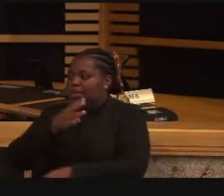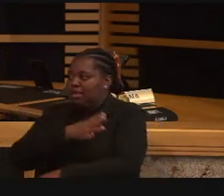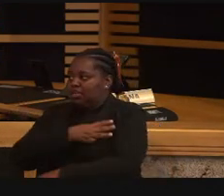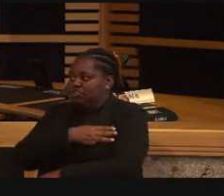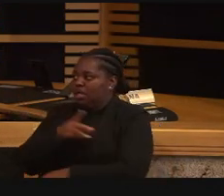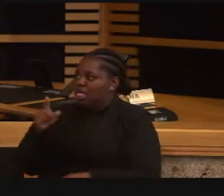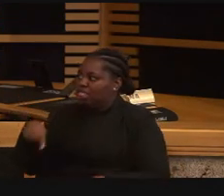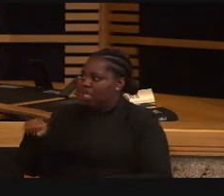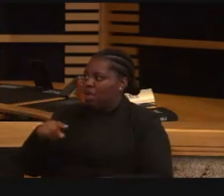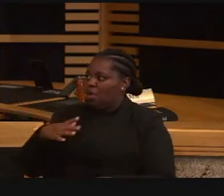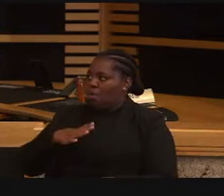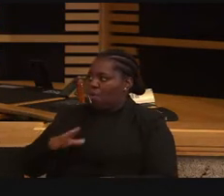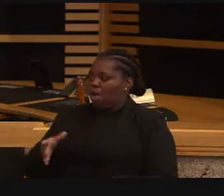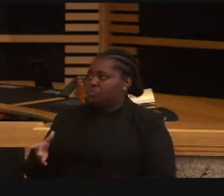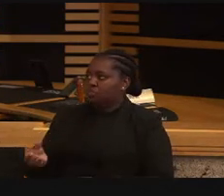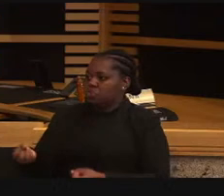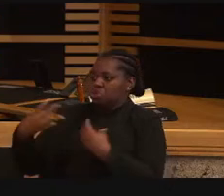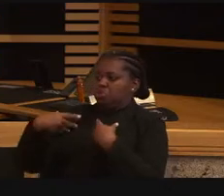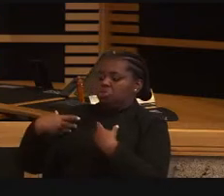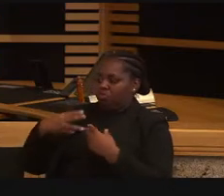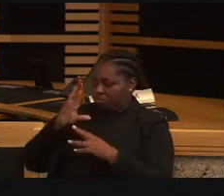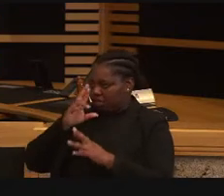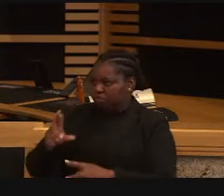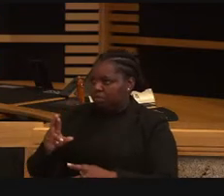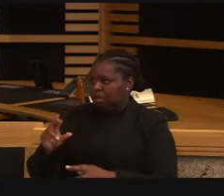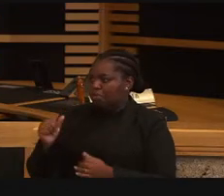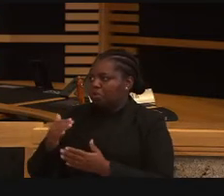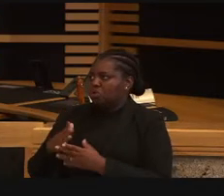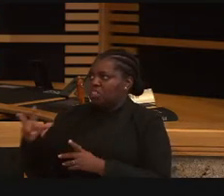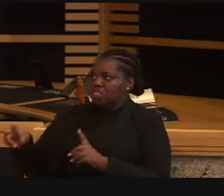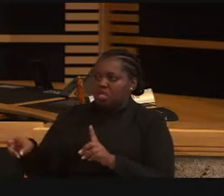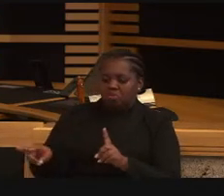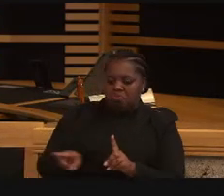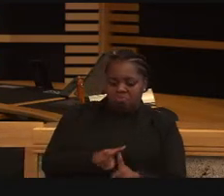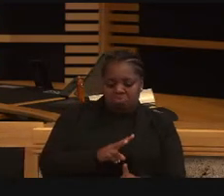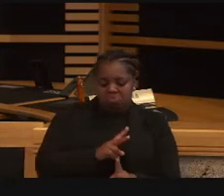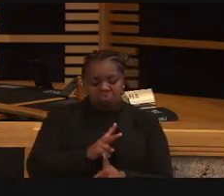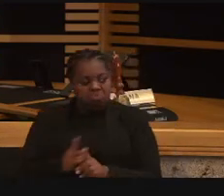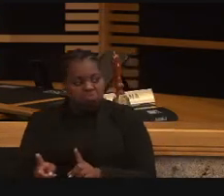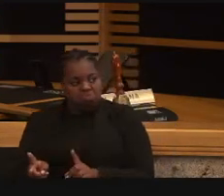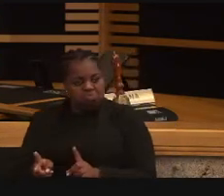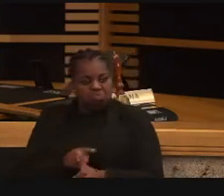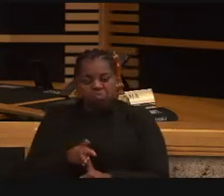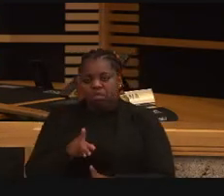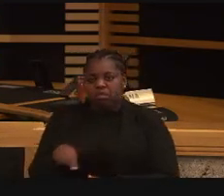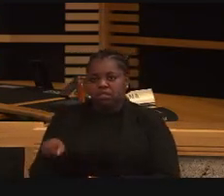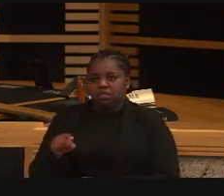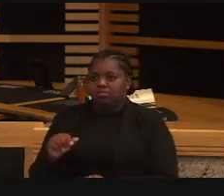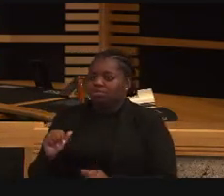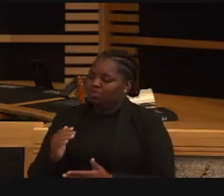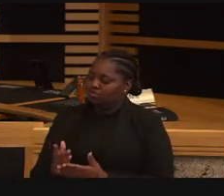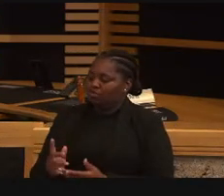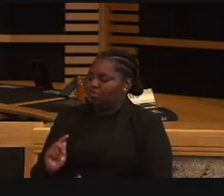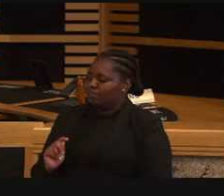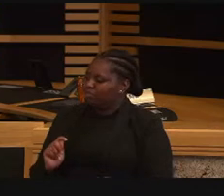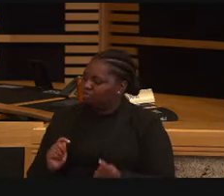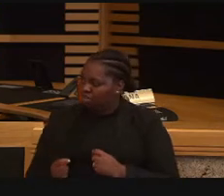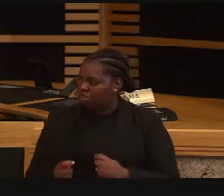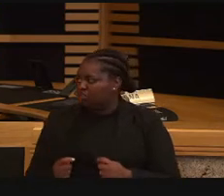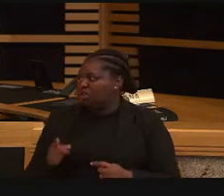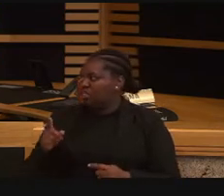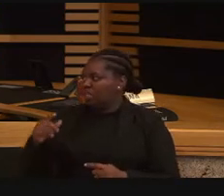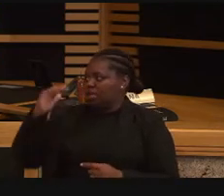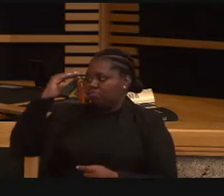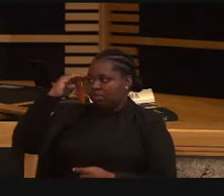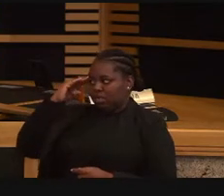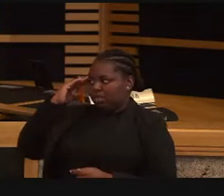they want you to gain respect by victimization and all those particular things. Let us change that particular type of